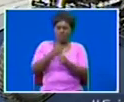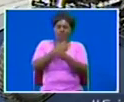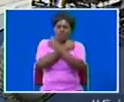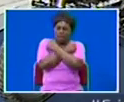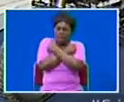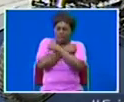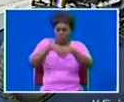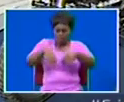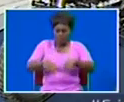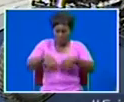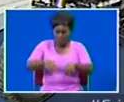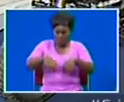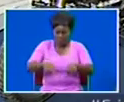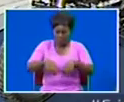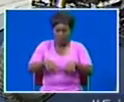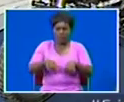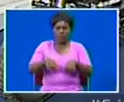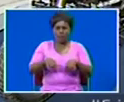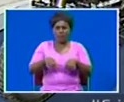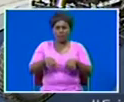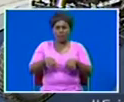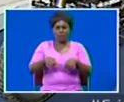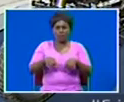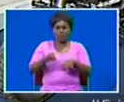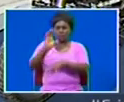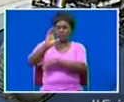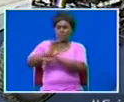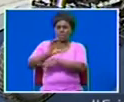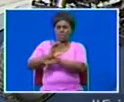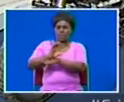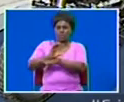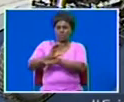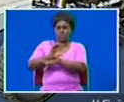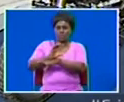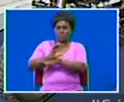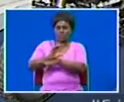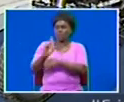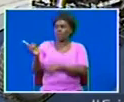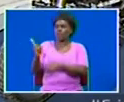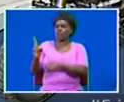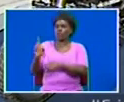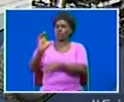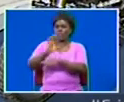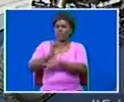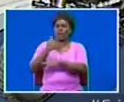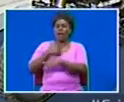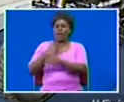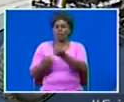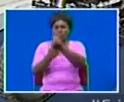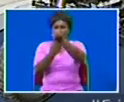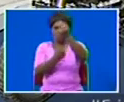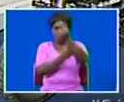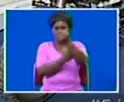riding motorcycles. Mm-hmm. And we belong to a church here in Nairobi called Nairobi Chapel. And Nairobi Chapel has a scholarship fund